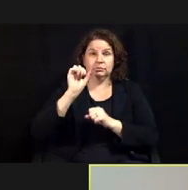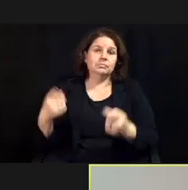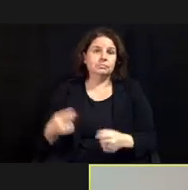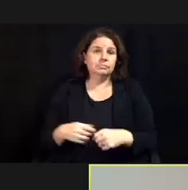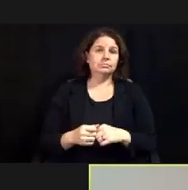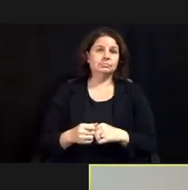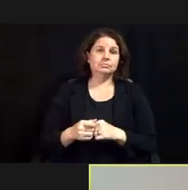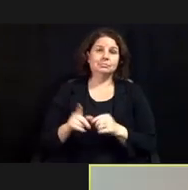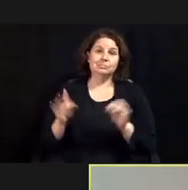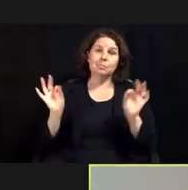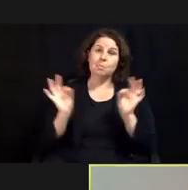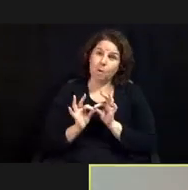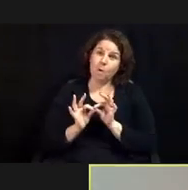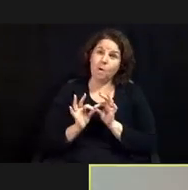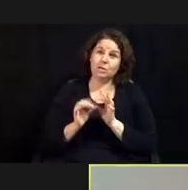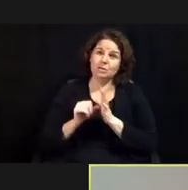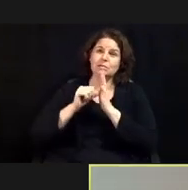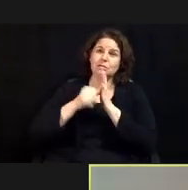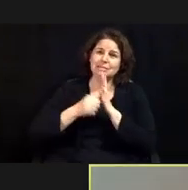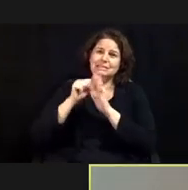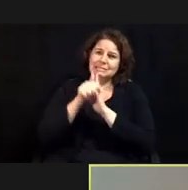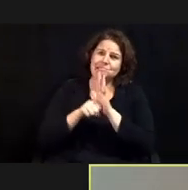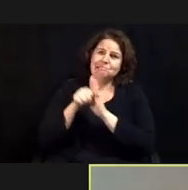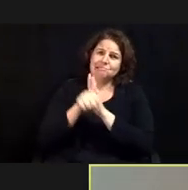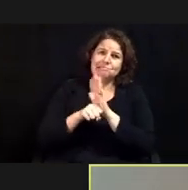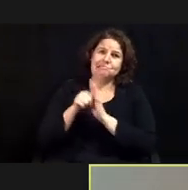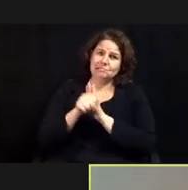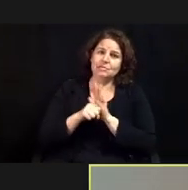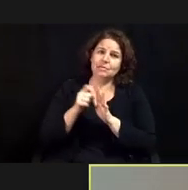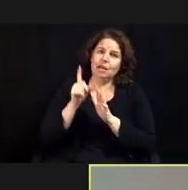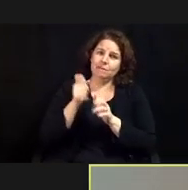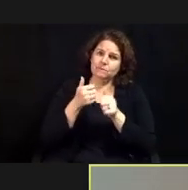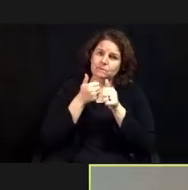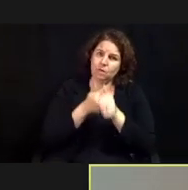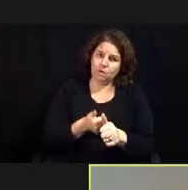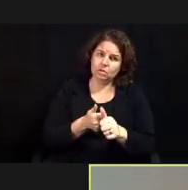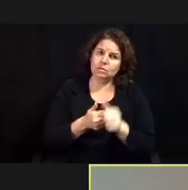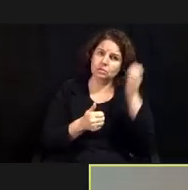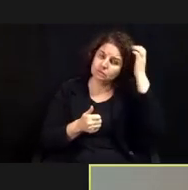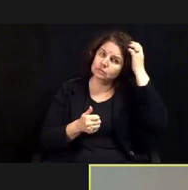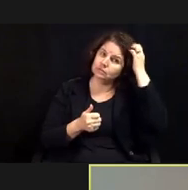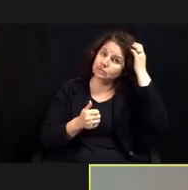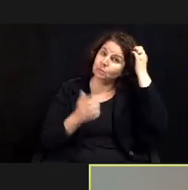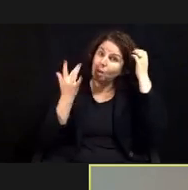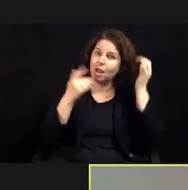are simple, they are effective, and we're learning that when we do them collectively together at a very high